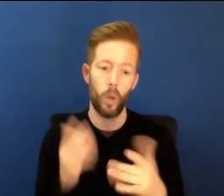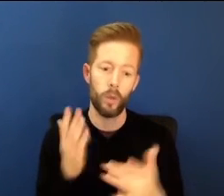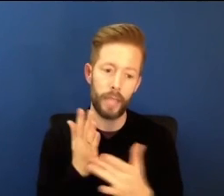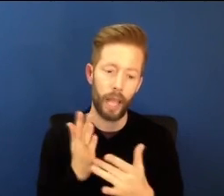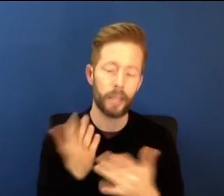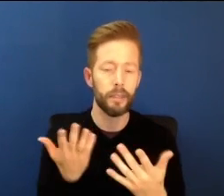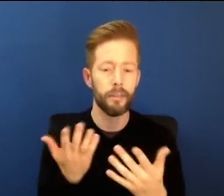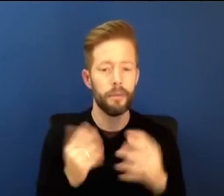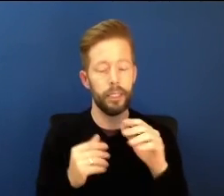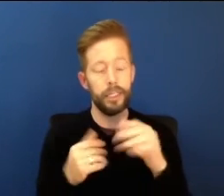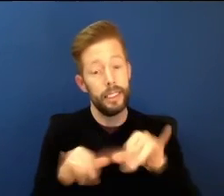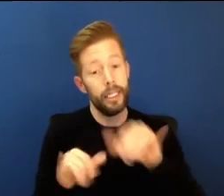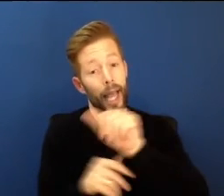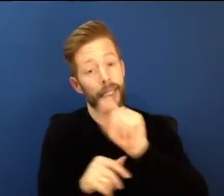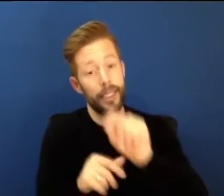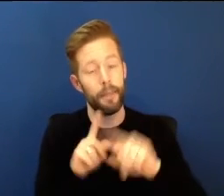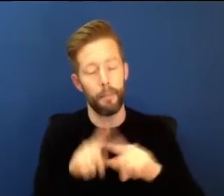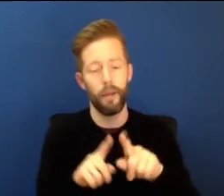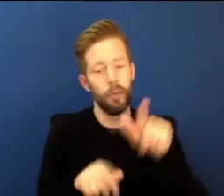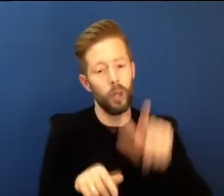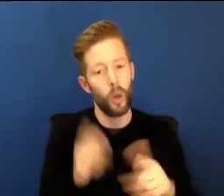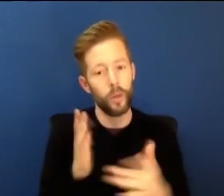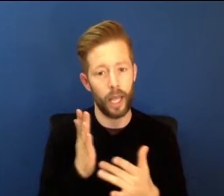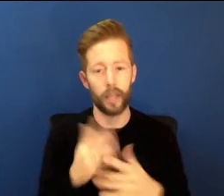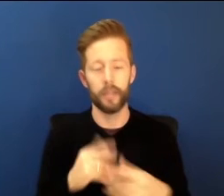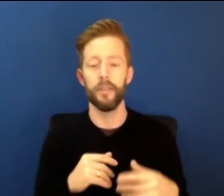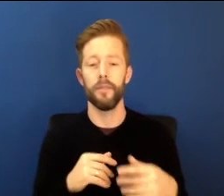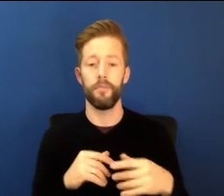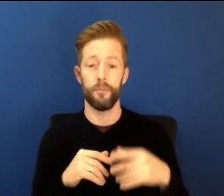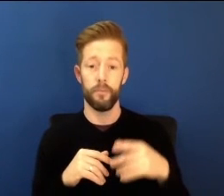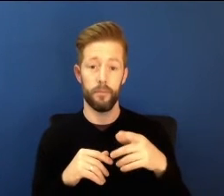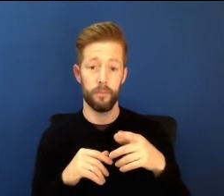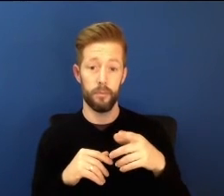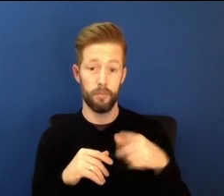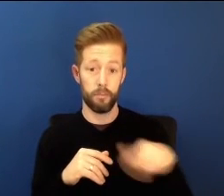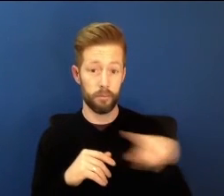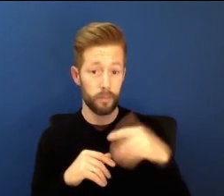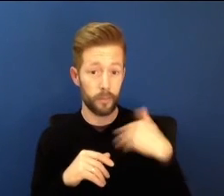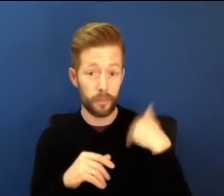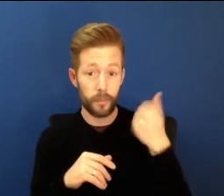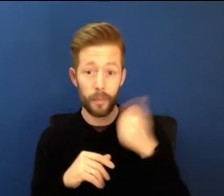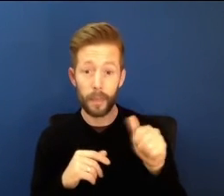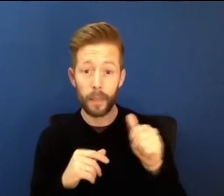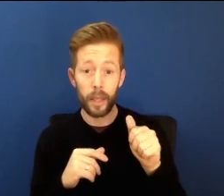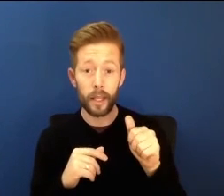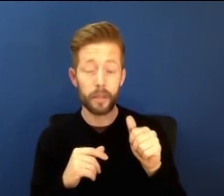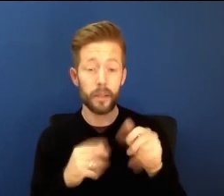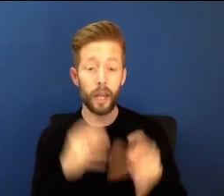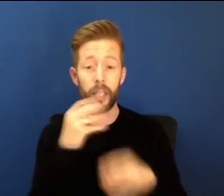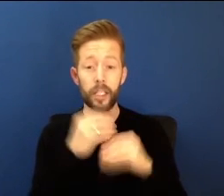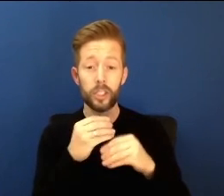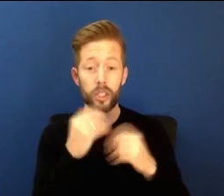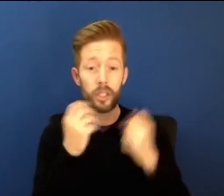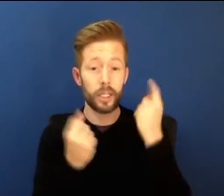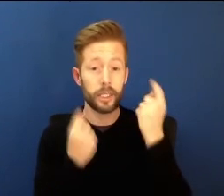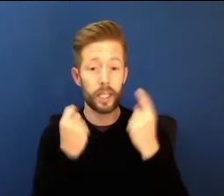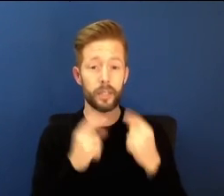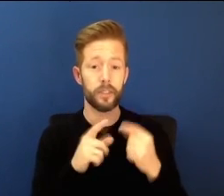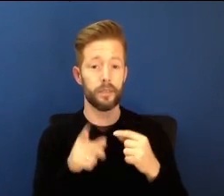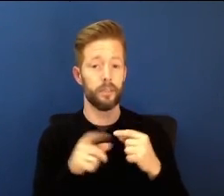so low tech assistive technology, but can still be useful. Do you have any additional insights into that,